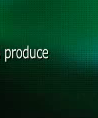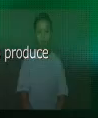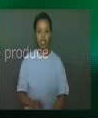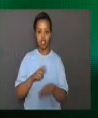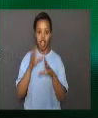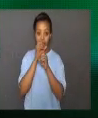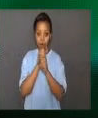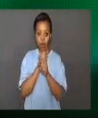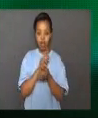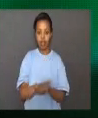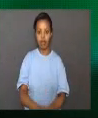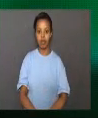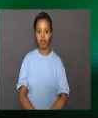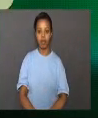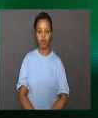Time's up.